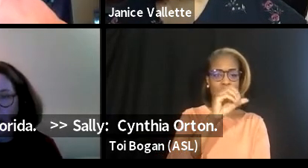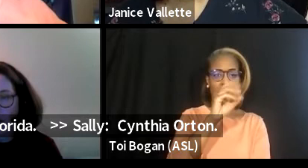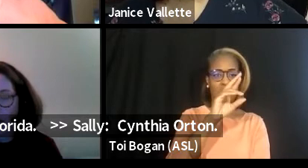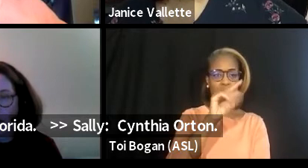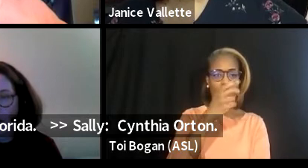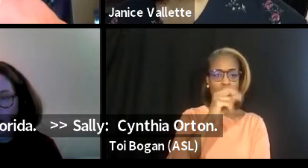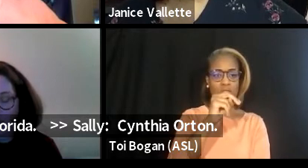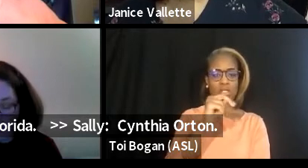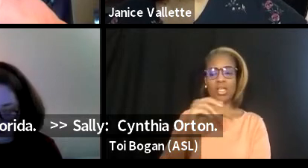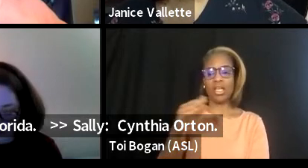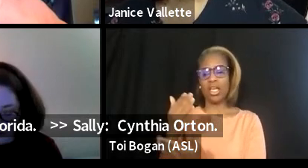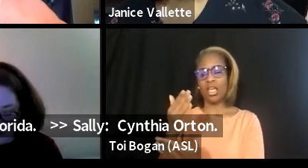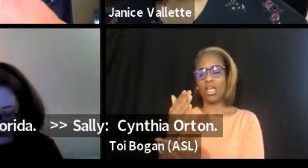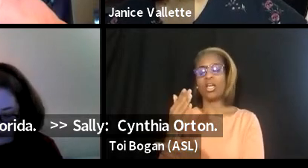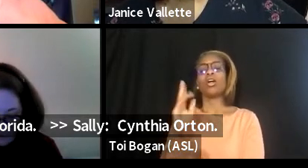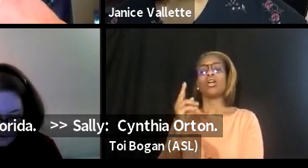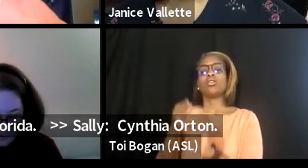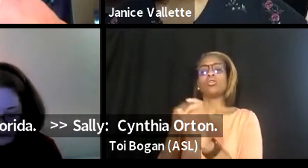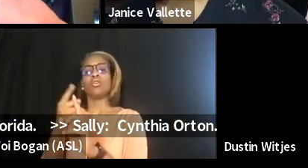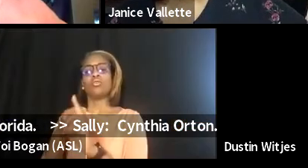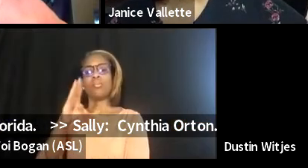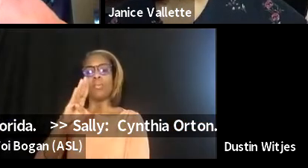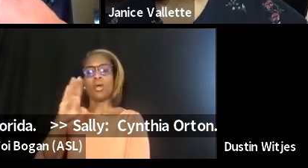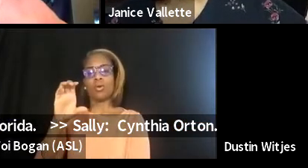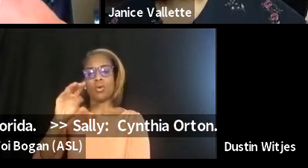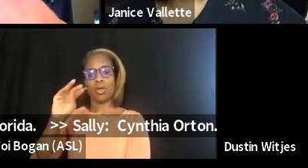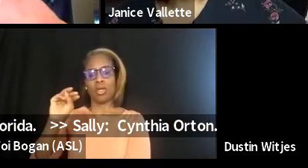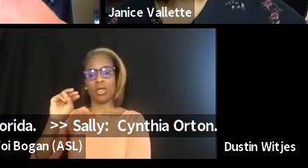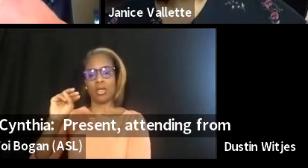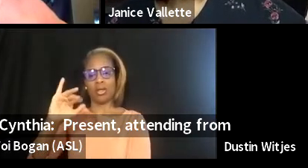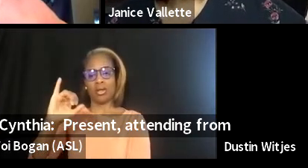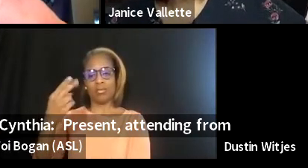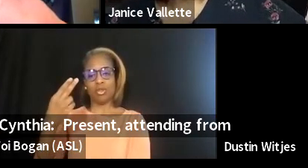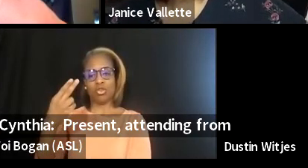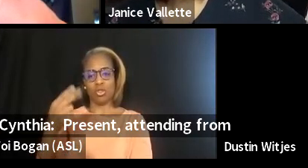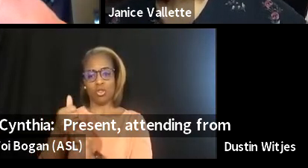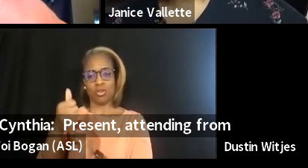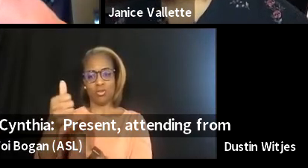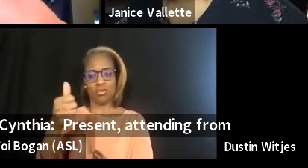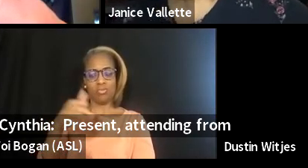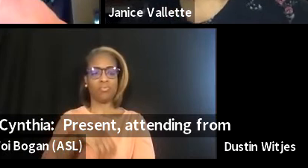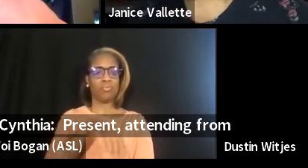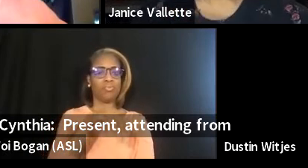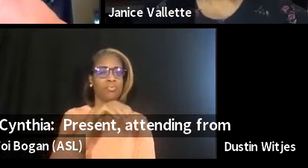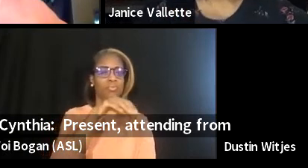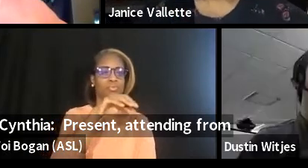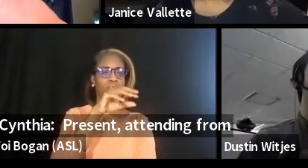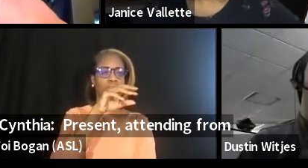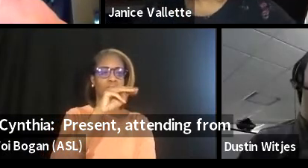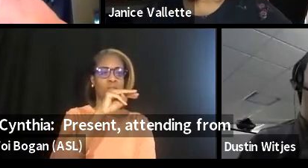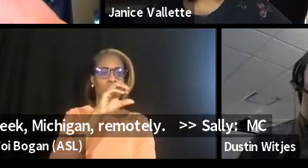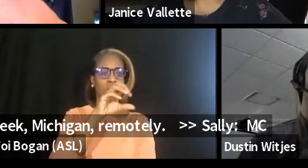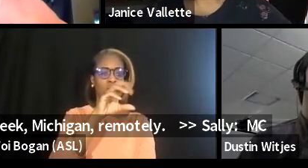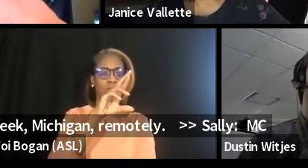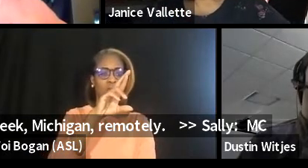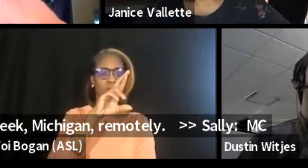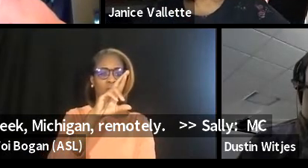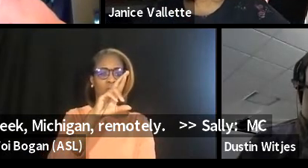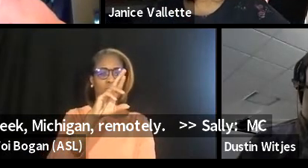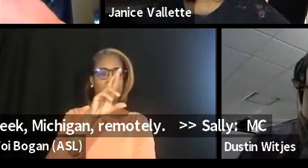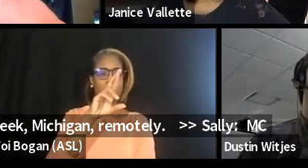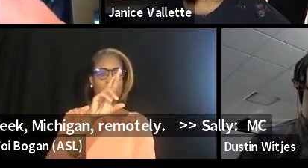Present, attending from Battle Creek, Michigan, remotely. MC Rothhorn. Present, attending from Lansing, Michigan.